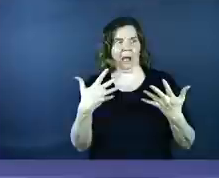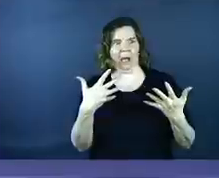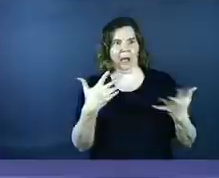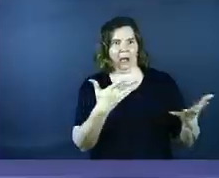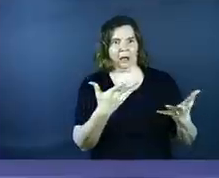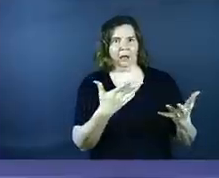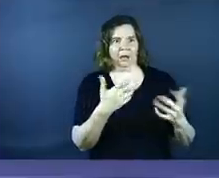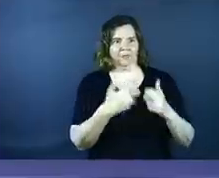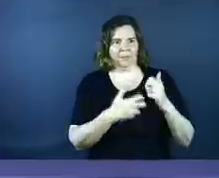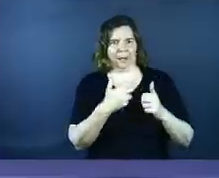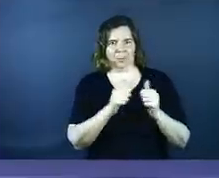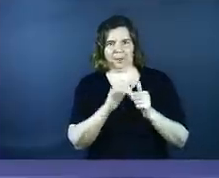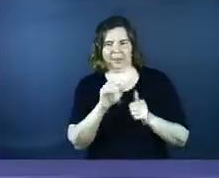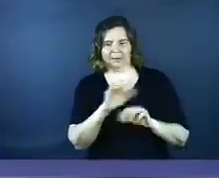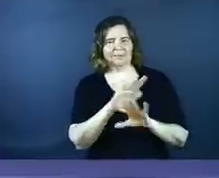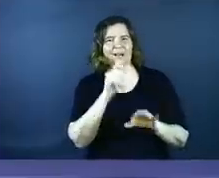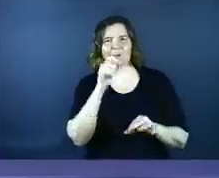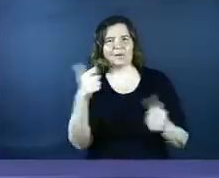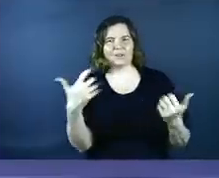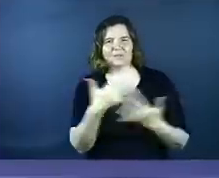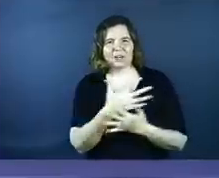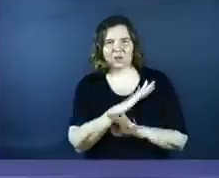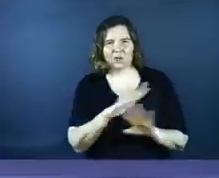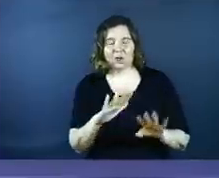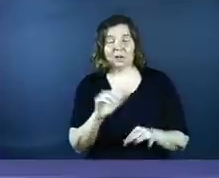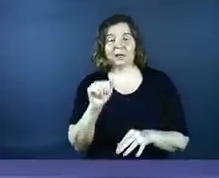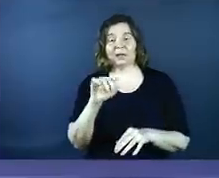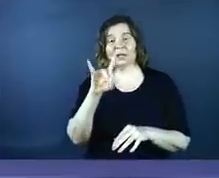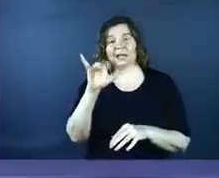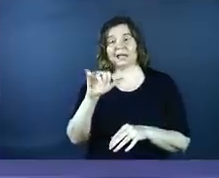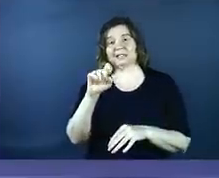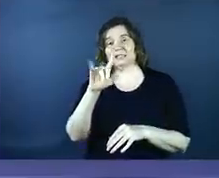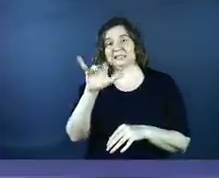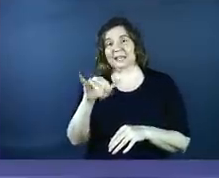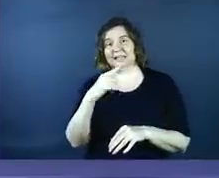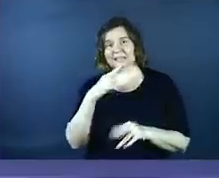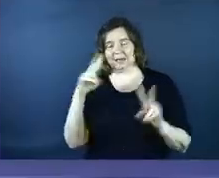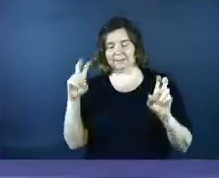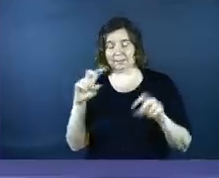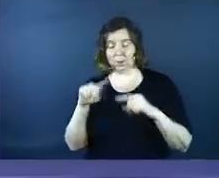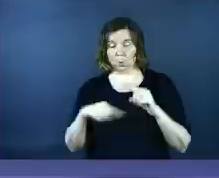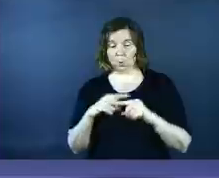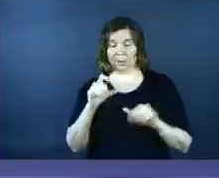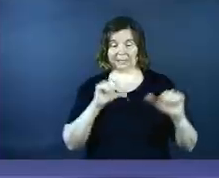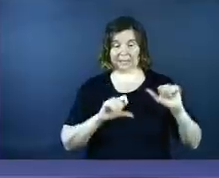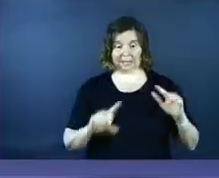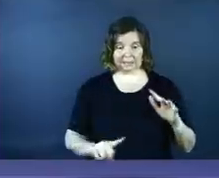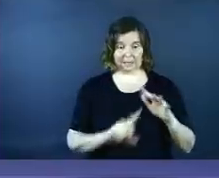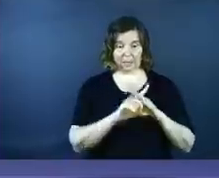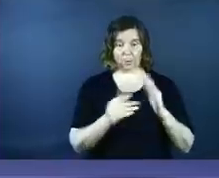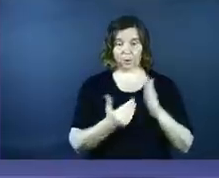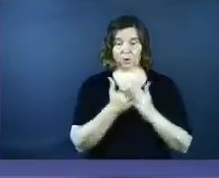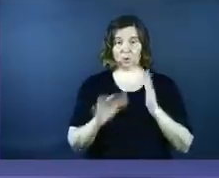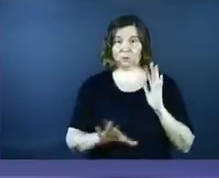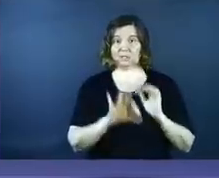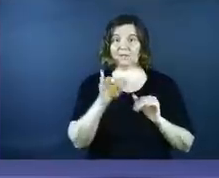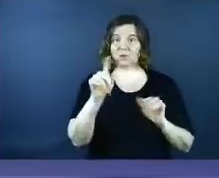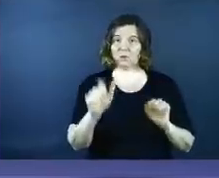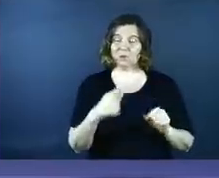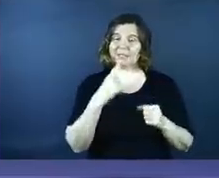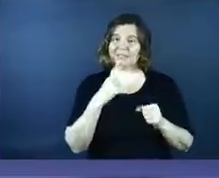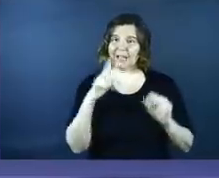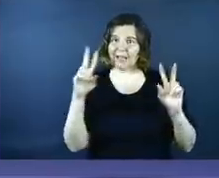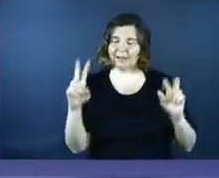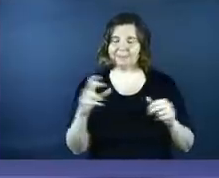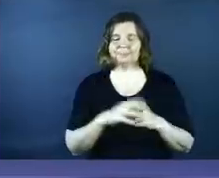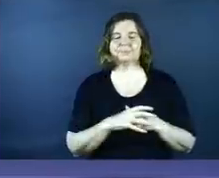have a problem with it. I don't have to fear it. Andy Stanley said it like this. He said, whenever science comes up with a new discovery, you can say this.